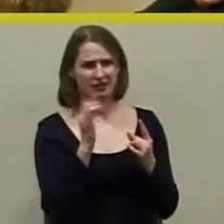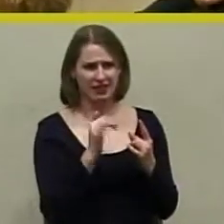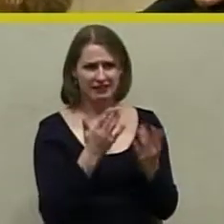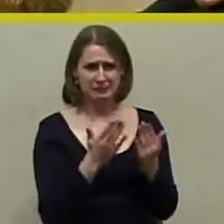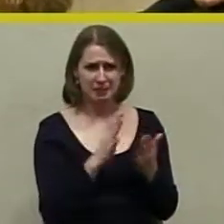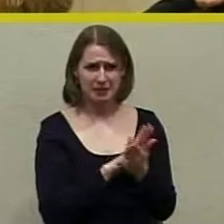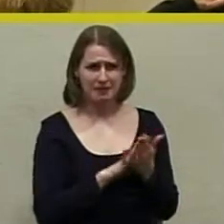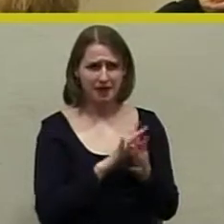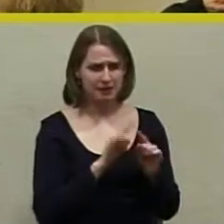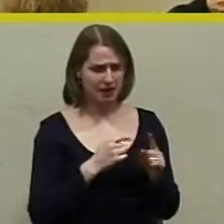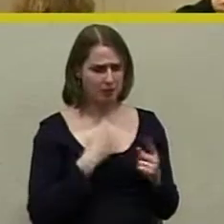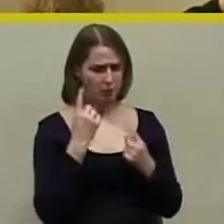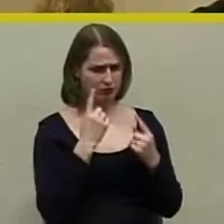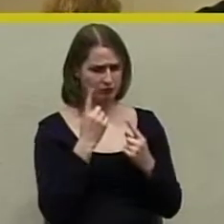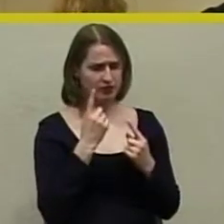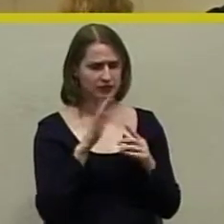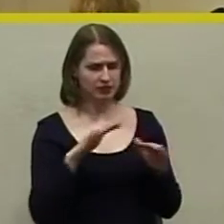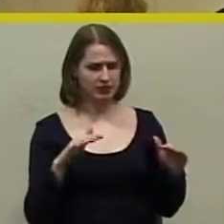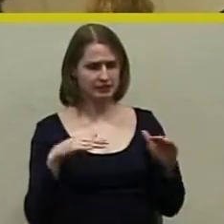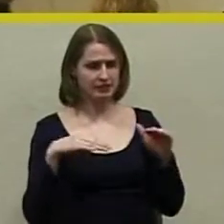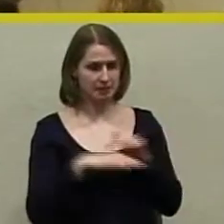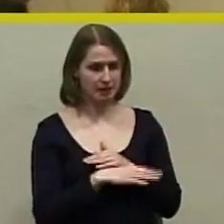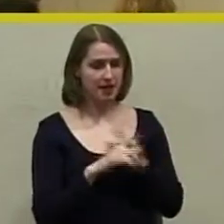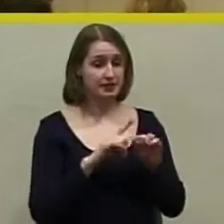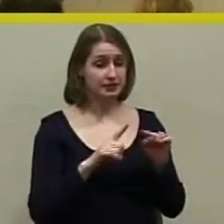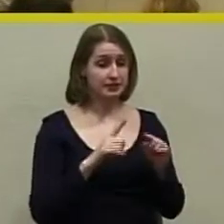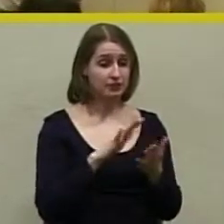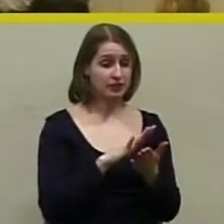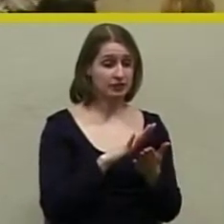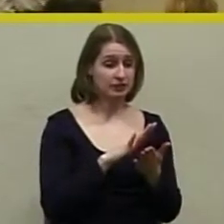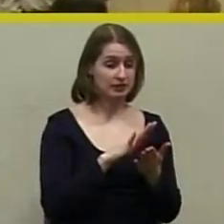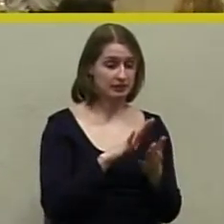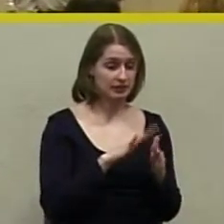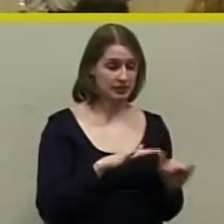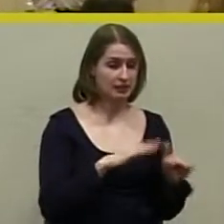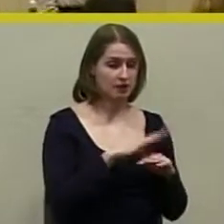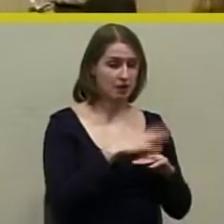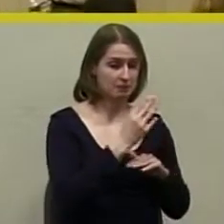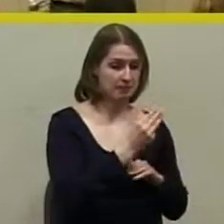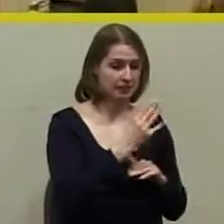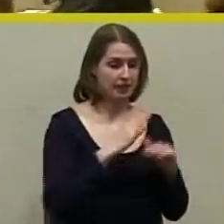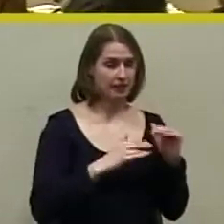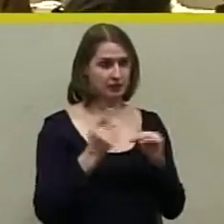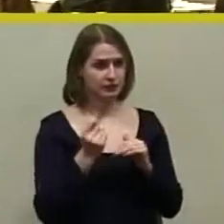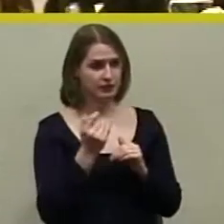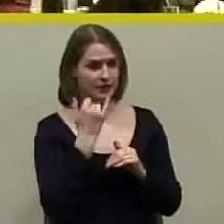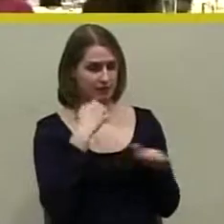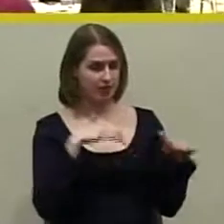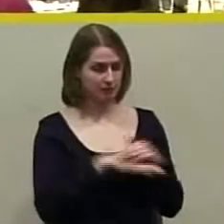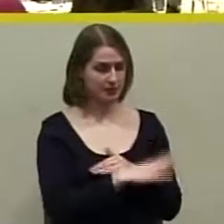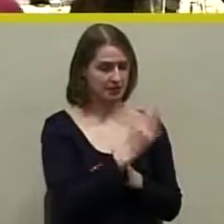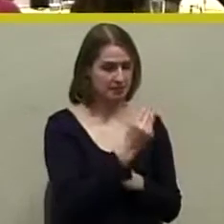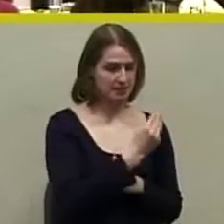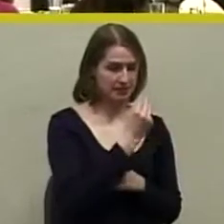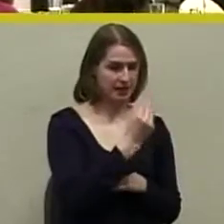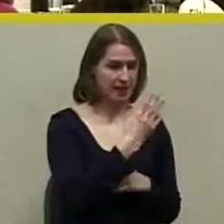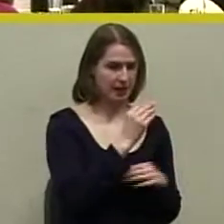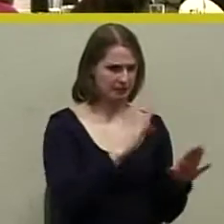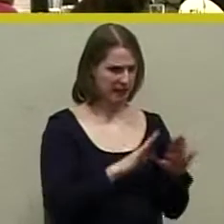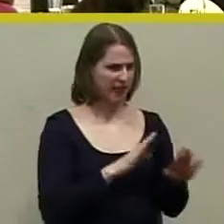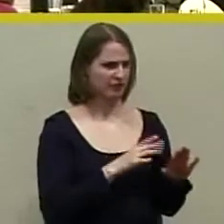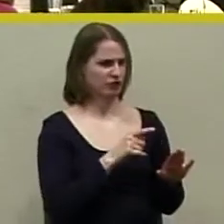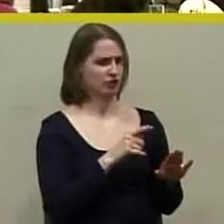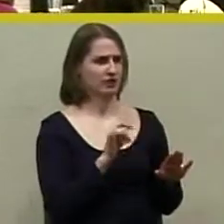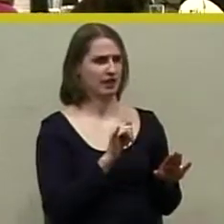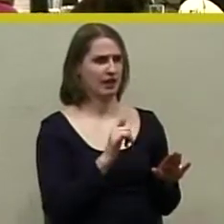though, because kids come in and they're different kids on Monday than they were on Tuesday. If he comes in on Monday and the behaviors are coming out of him being